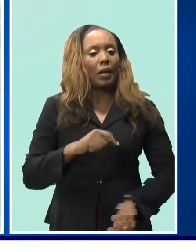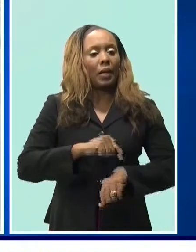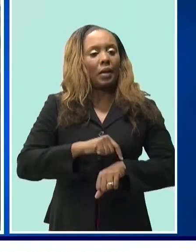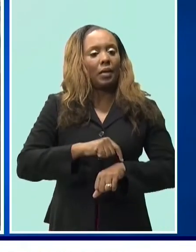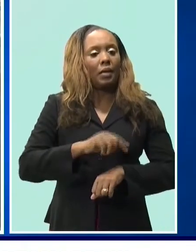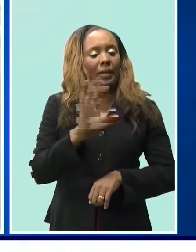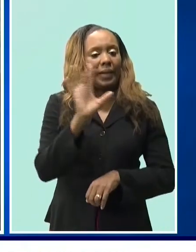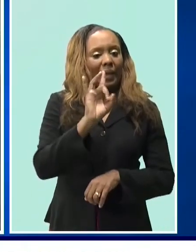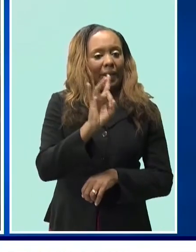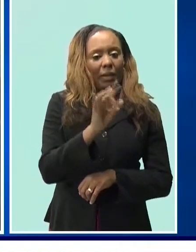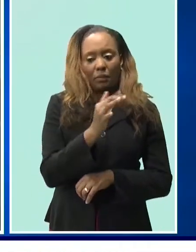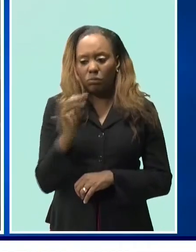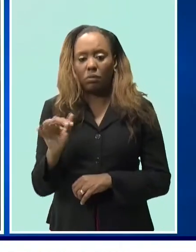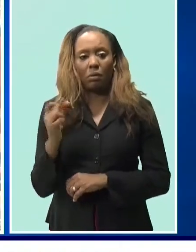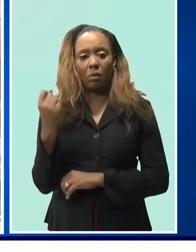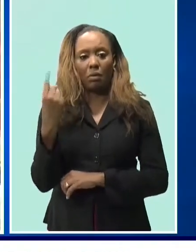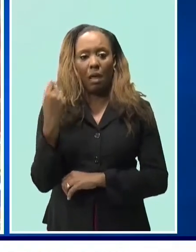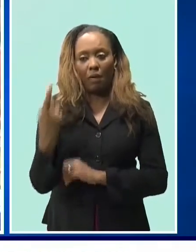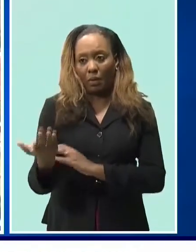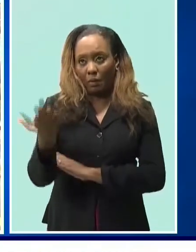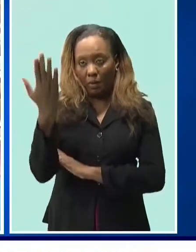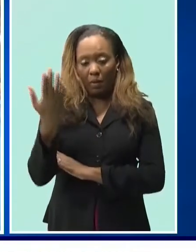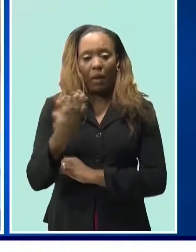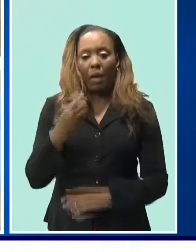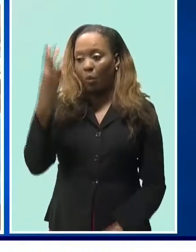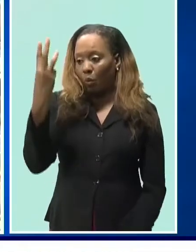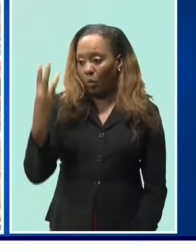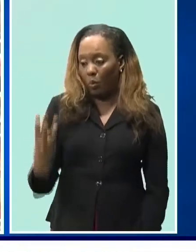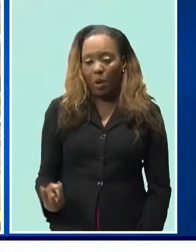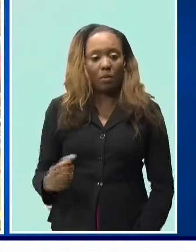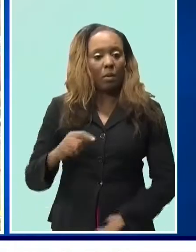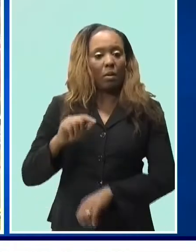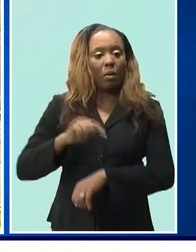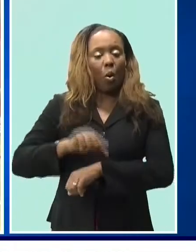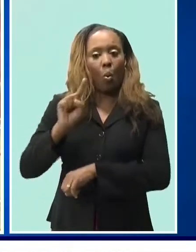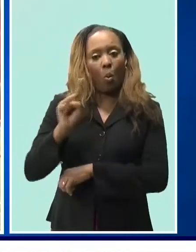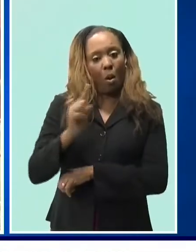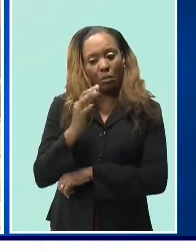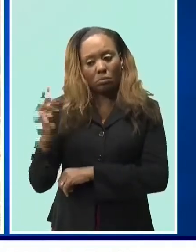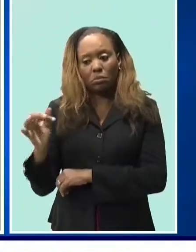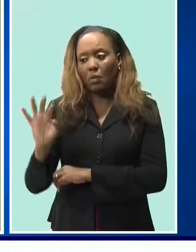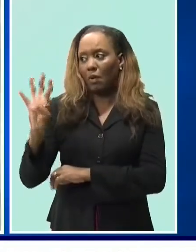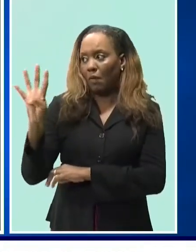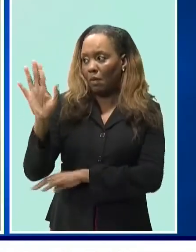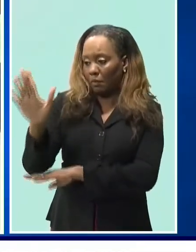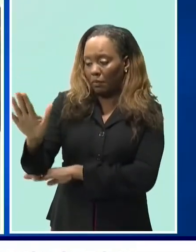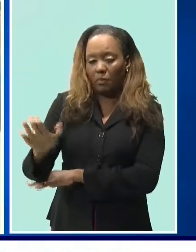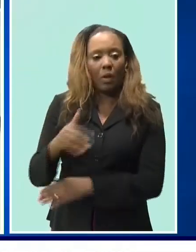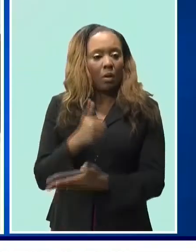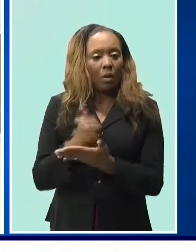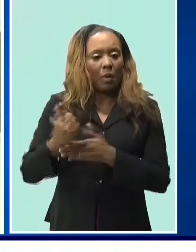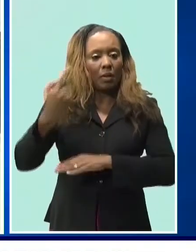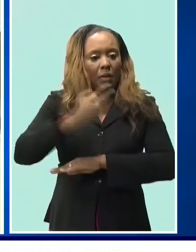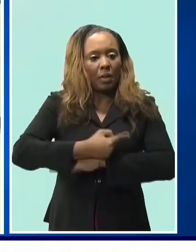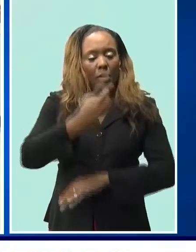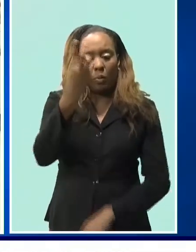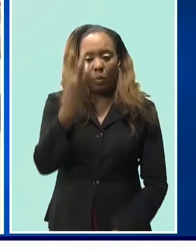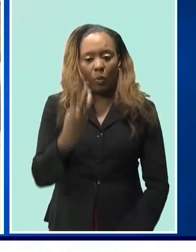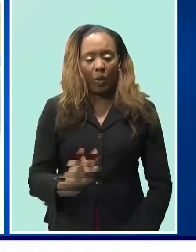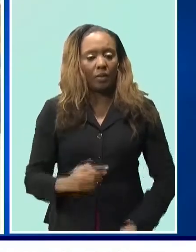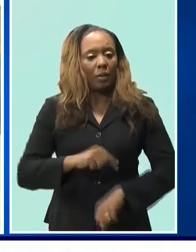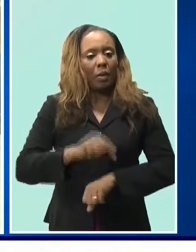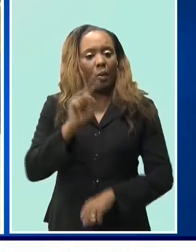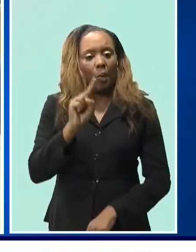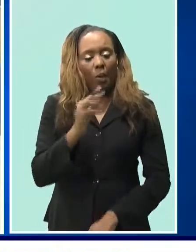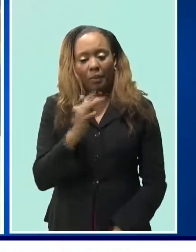the hours of 8 and 11 a.m. and Wednesdays between 1 and 4 p.m. Your banking day will be Wednesdays between